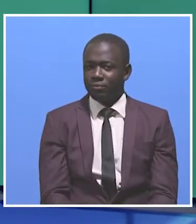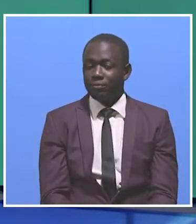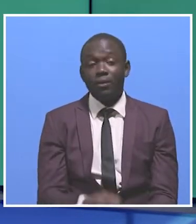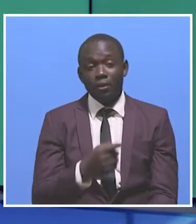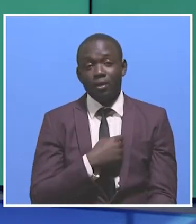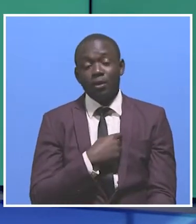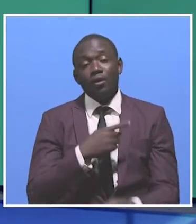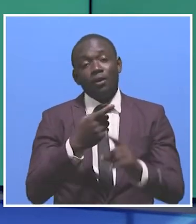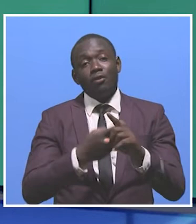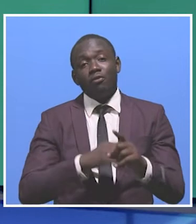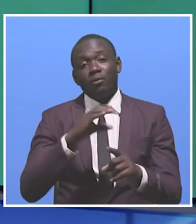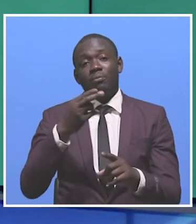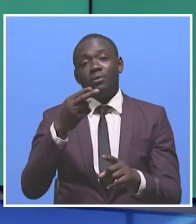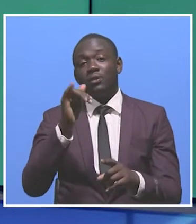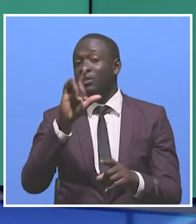Chirabombwe.